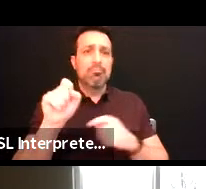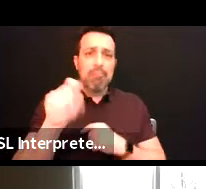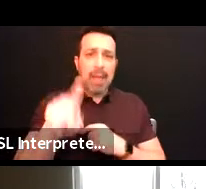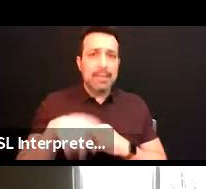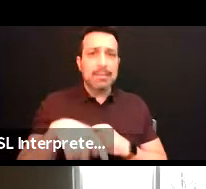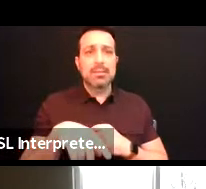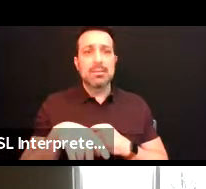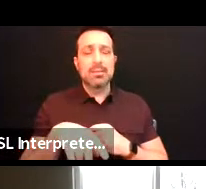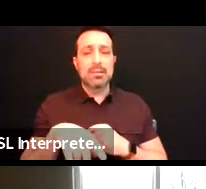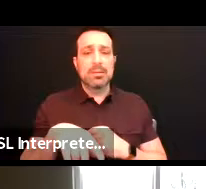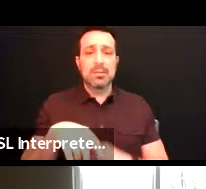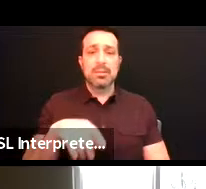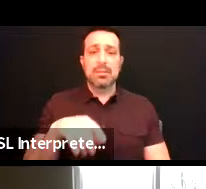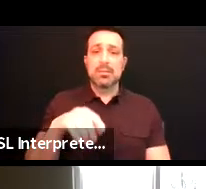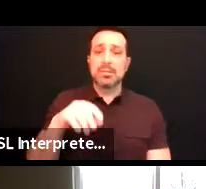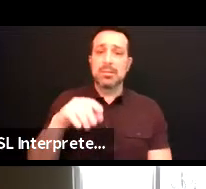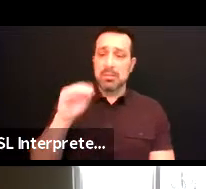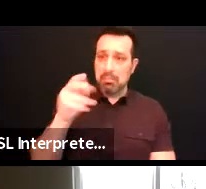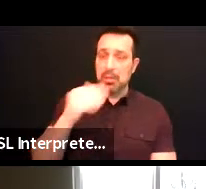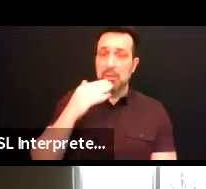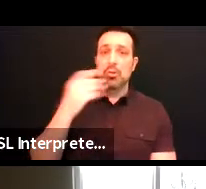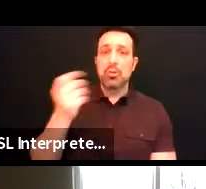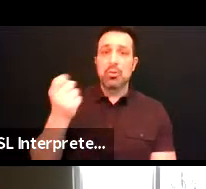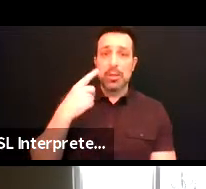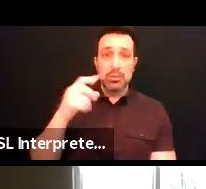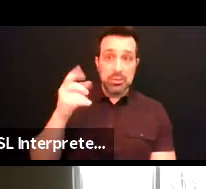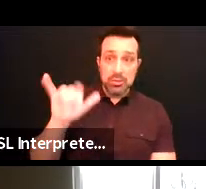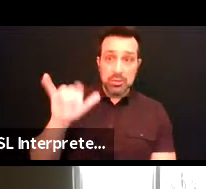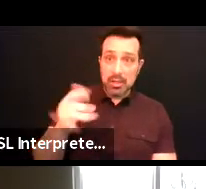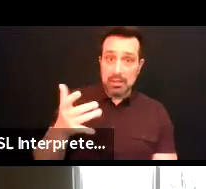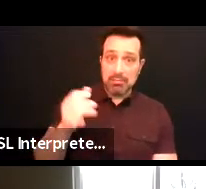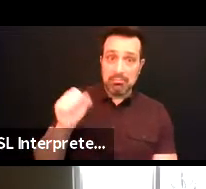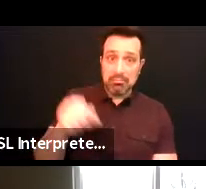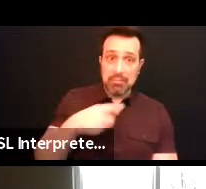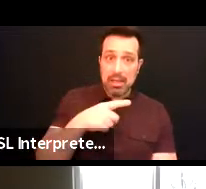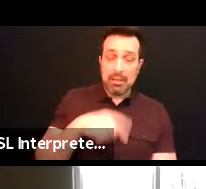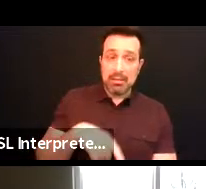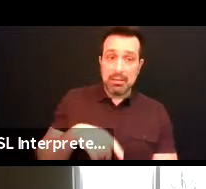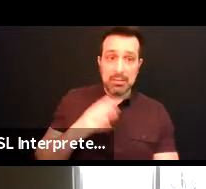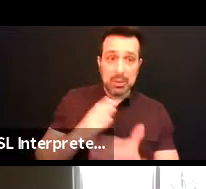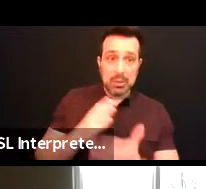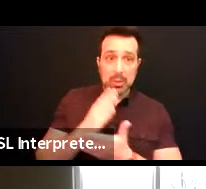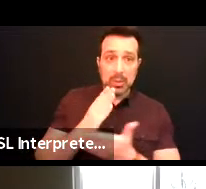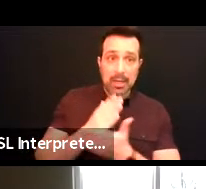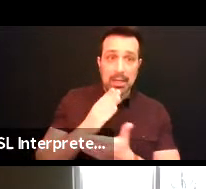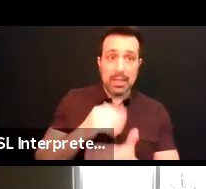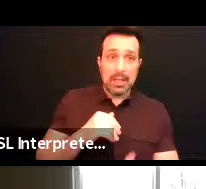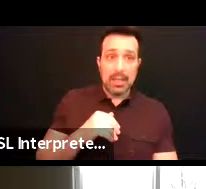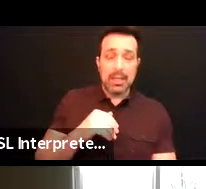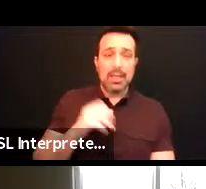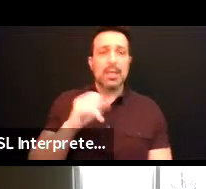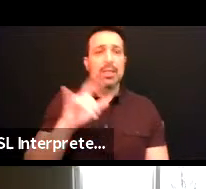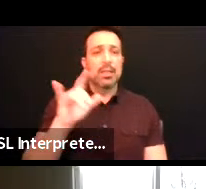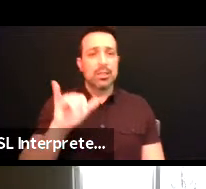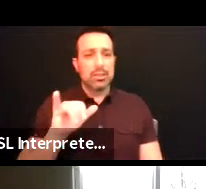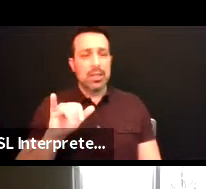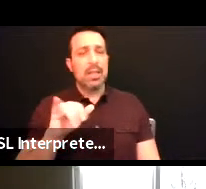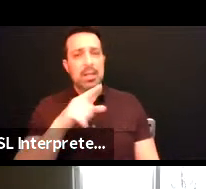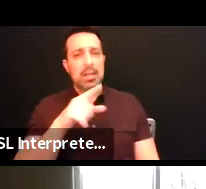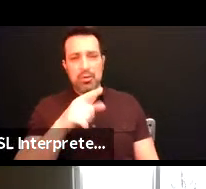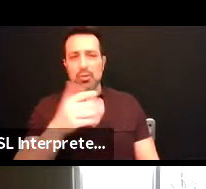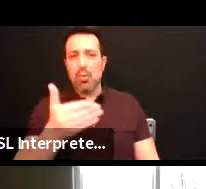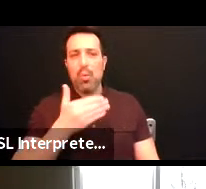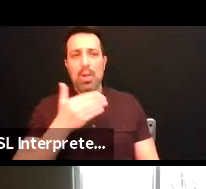ask? That's a good question. Shelly, would that be okay? I think you're welcome to